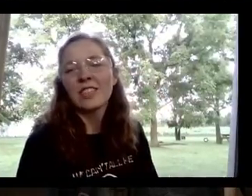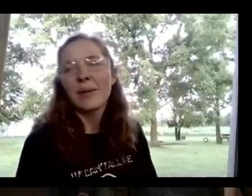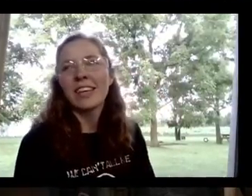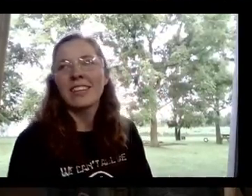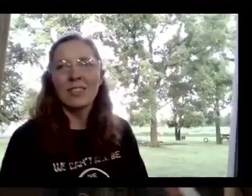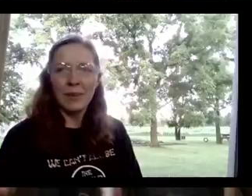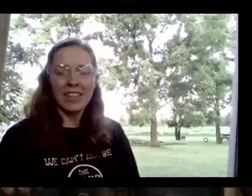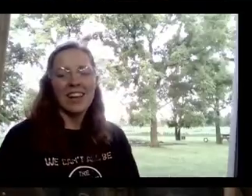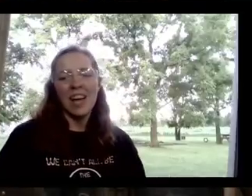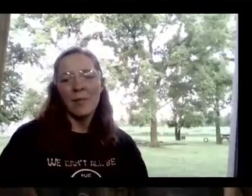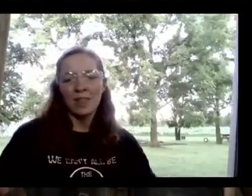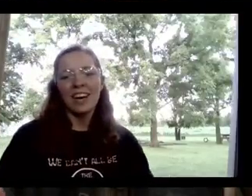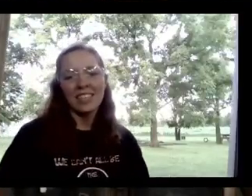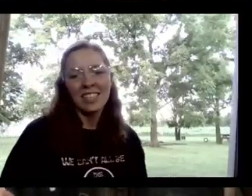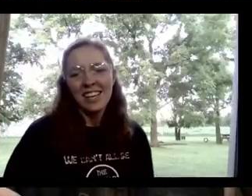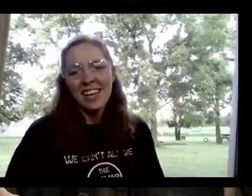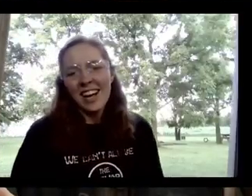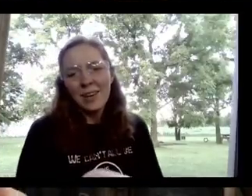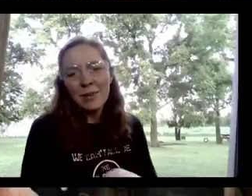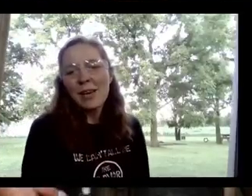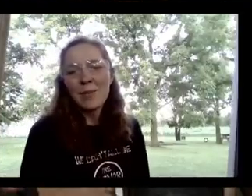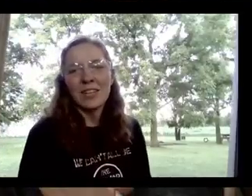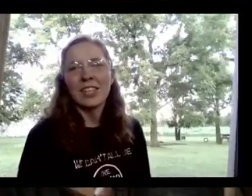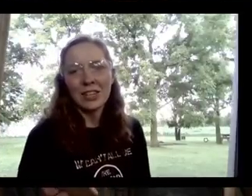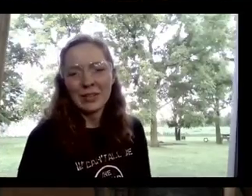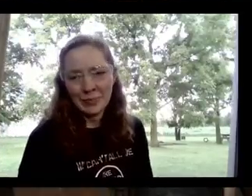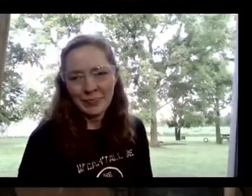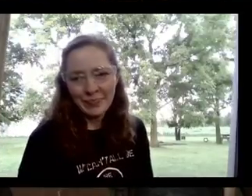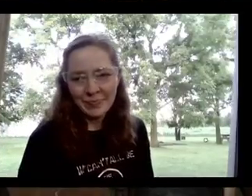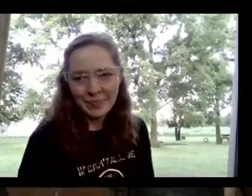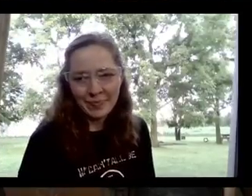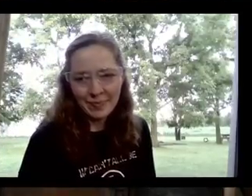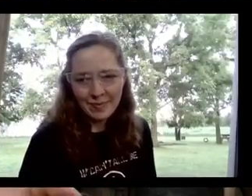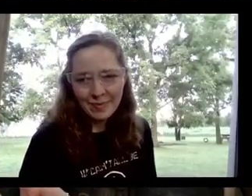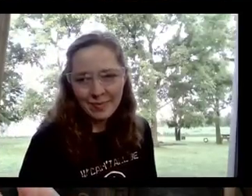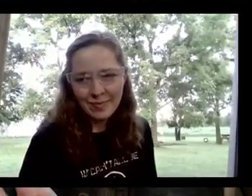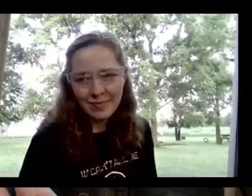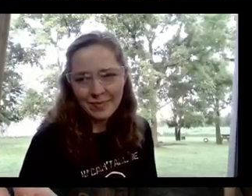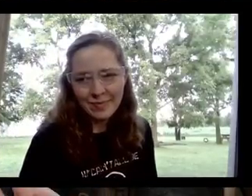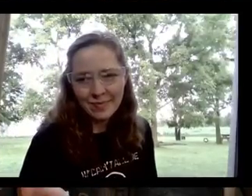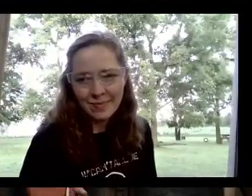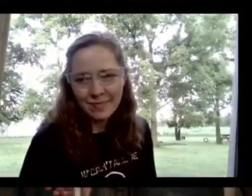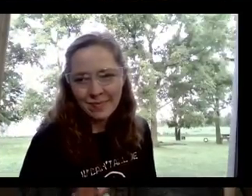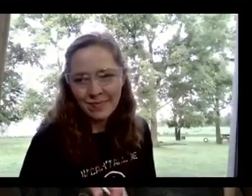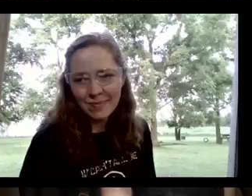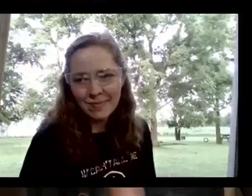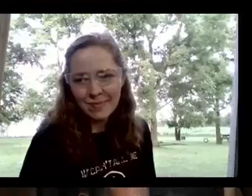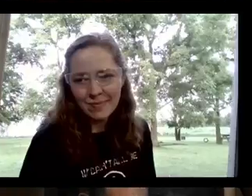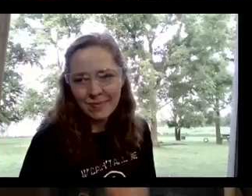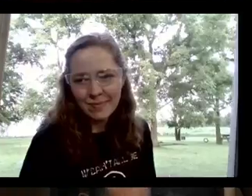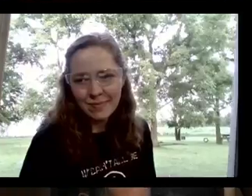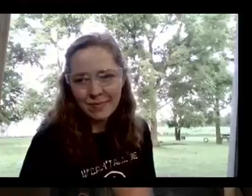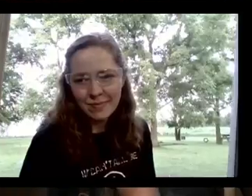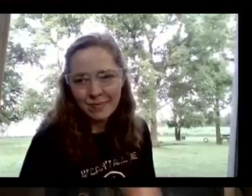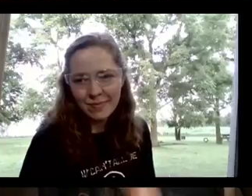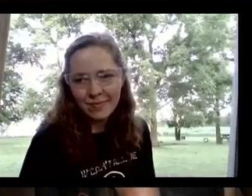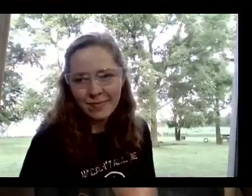learning and spending that time with us, being able to learn. Good. Thank you all so much.